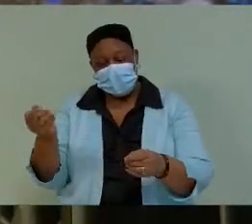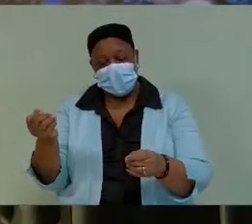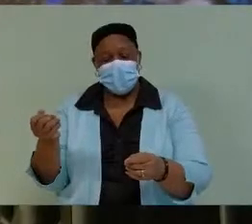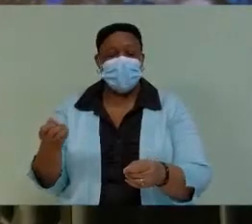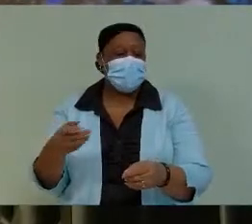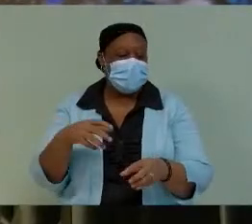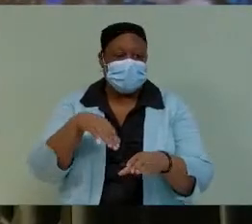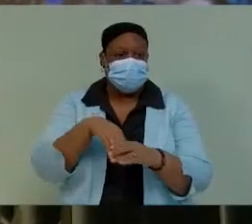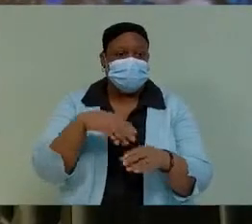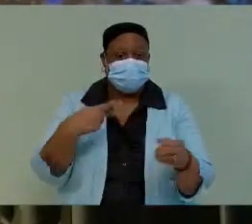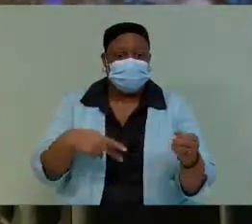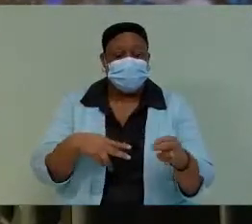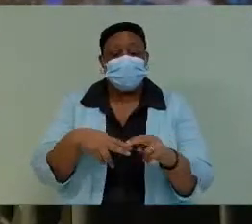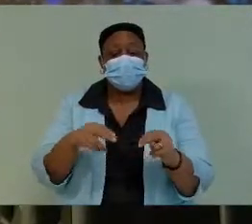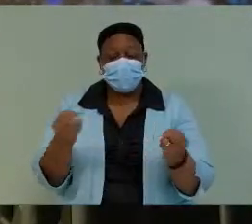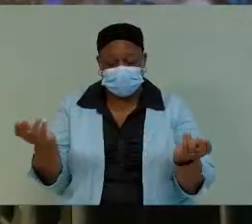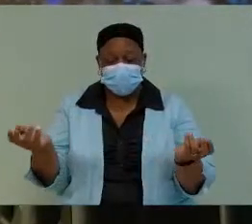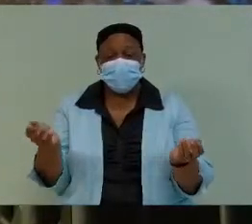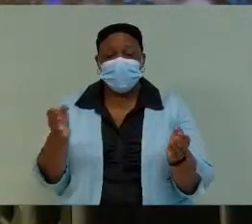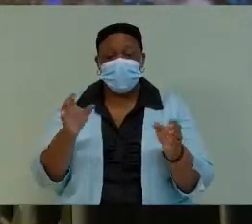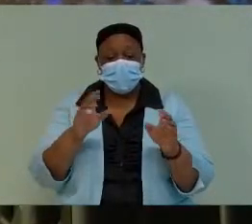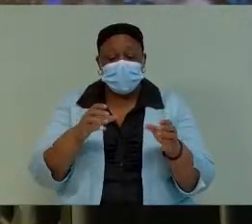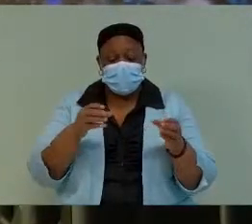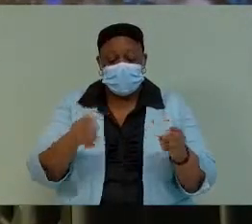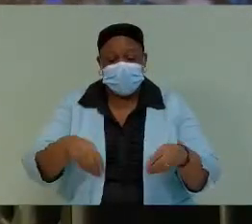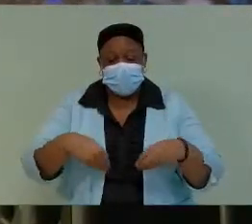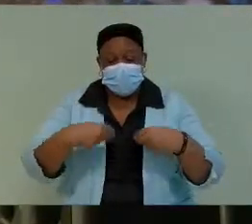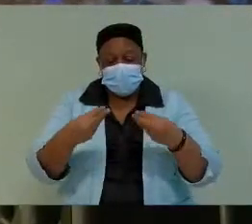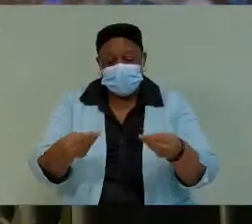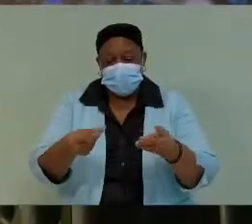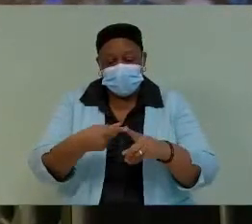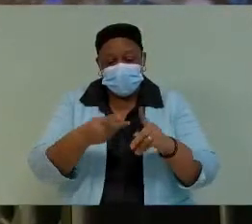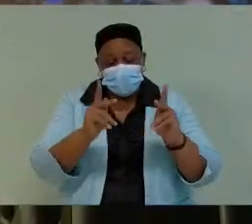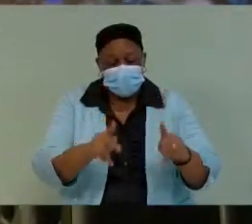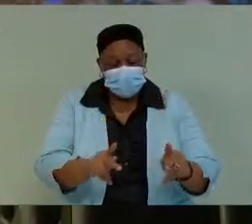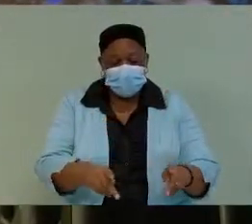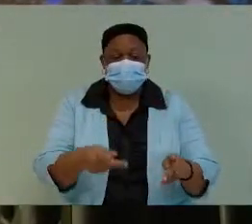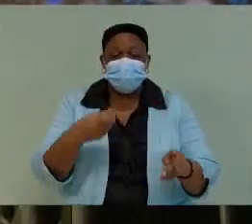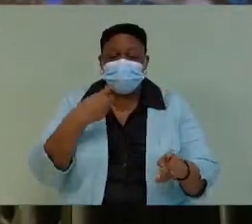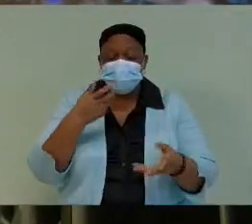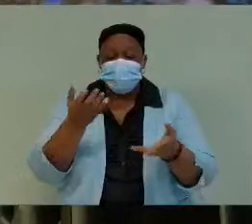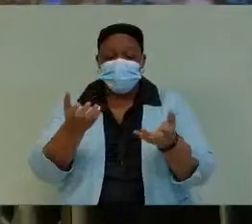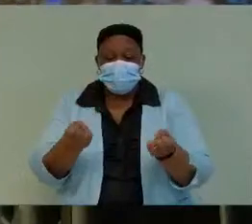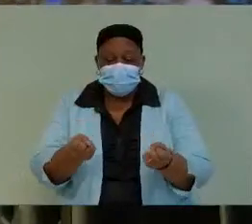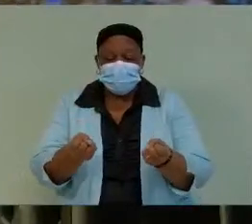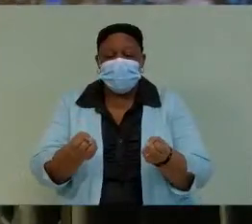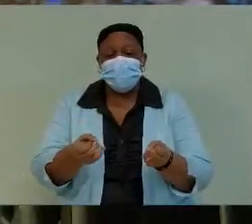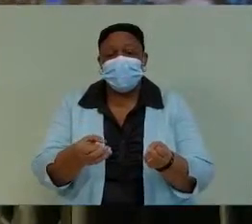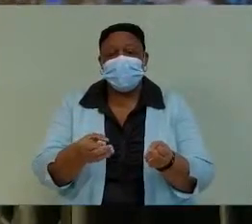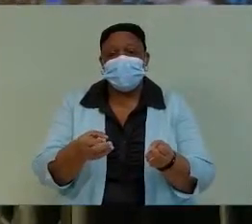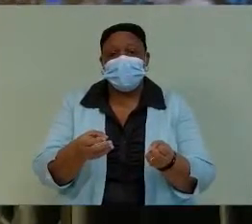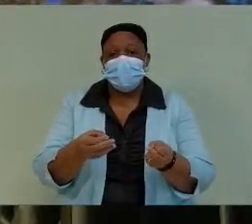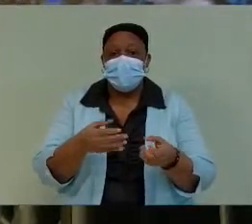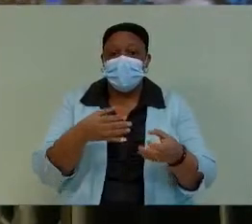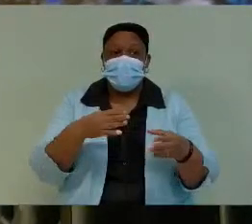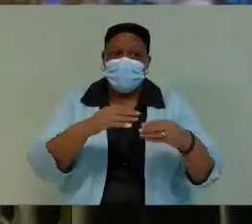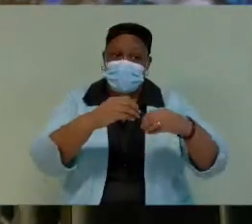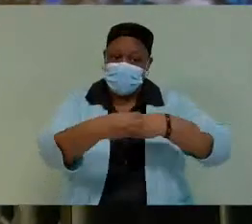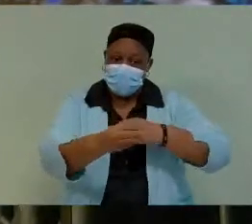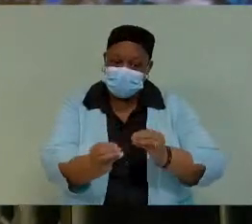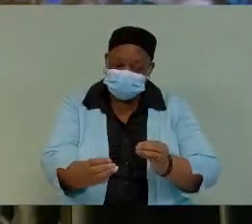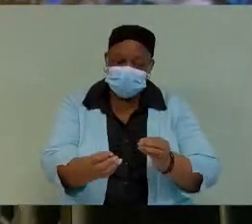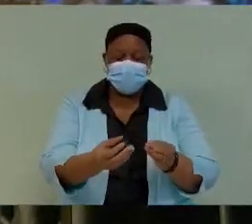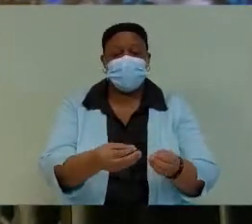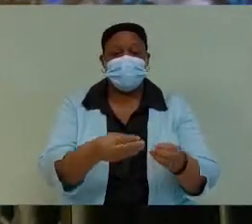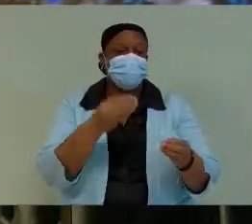federation. Their cleaning services are offered to customers including institutions via their